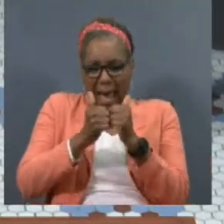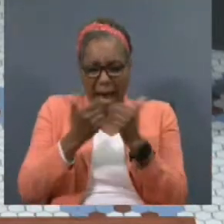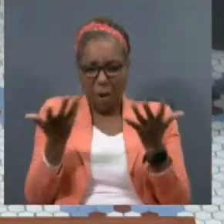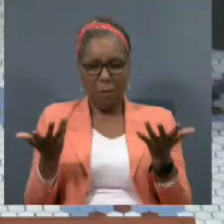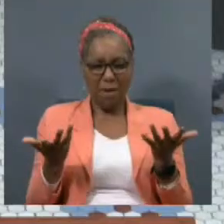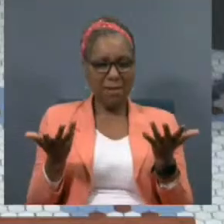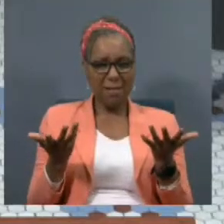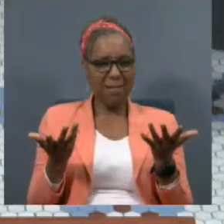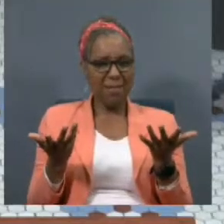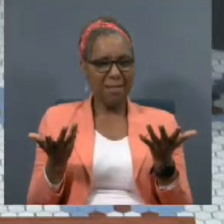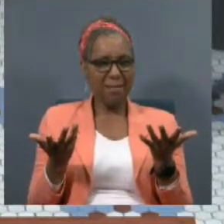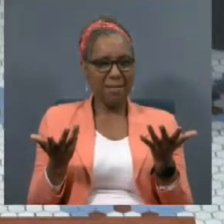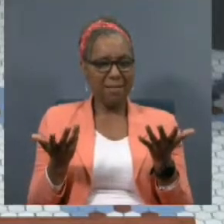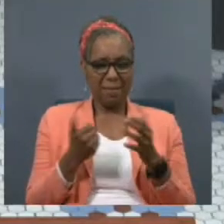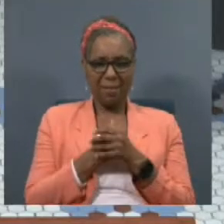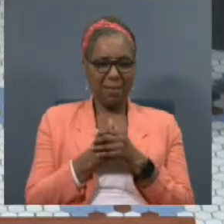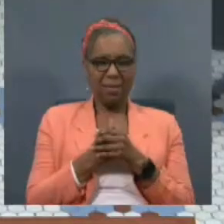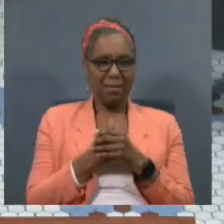How?